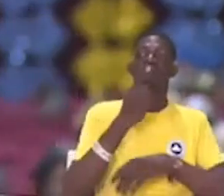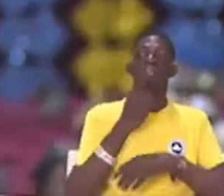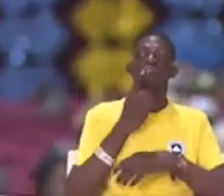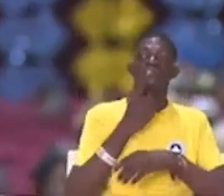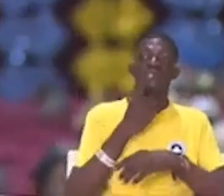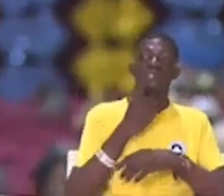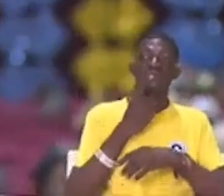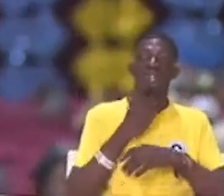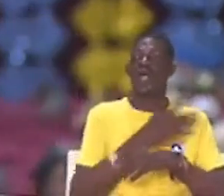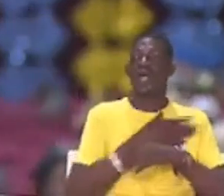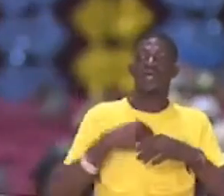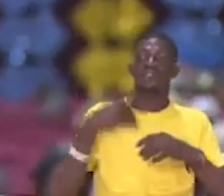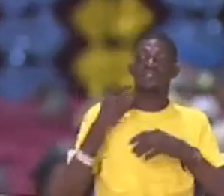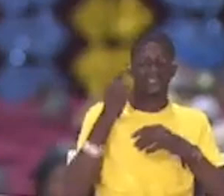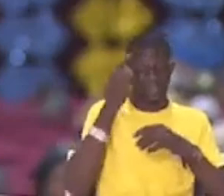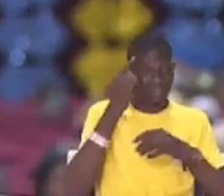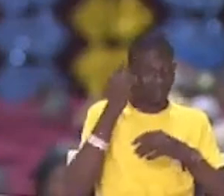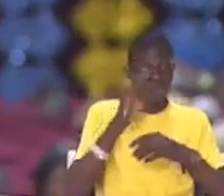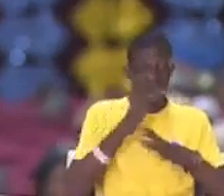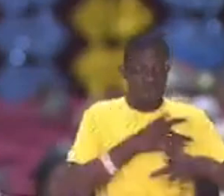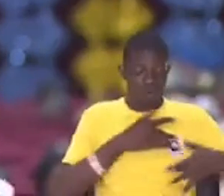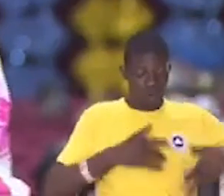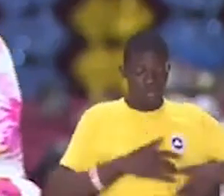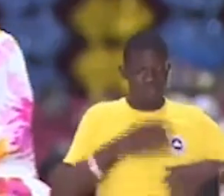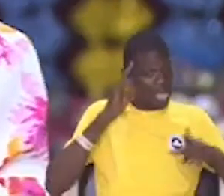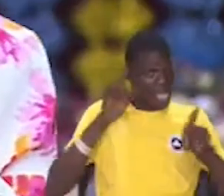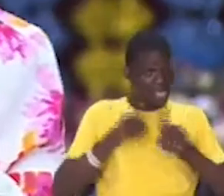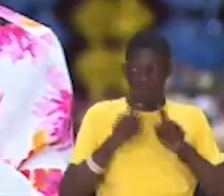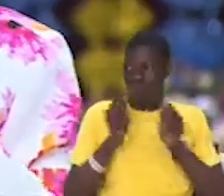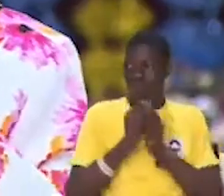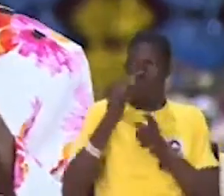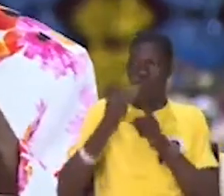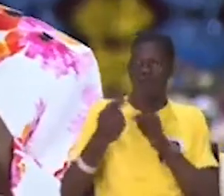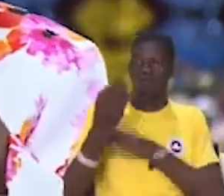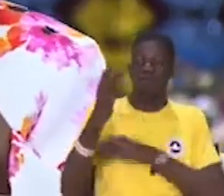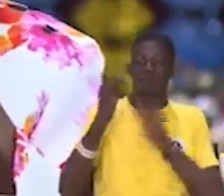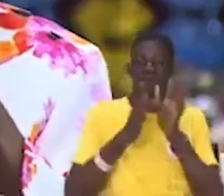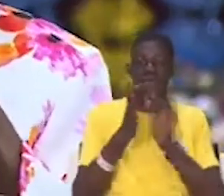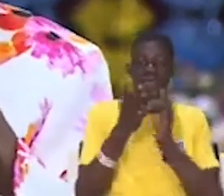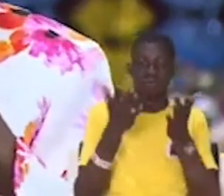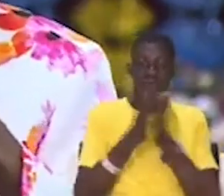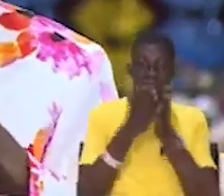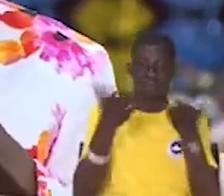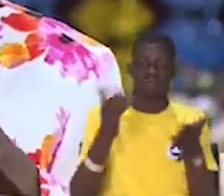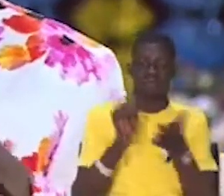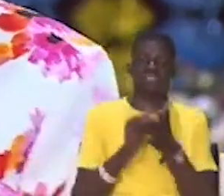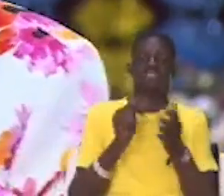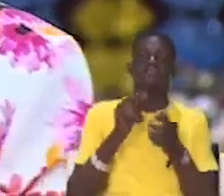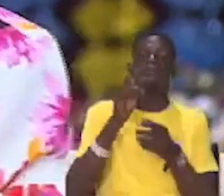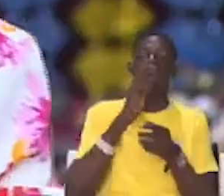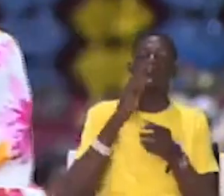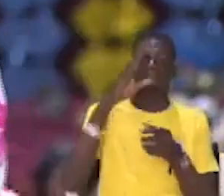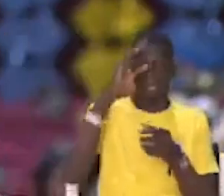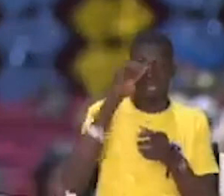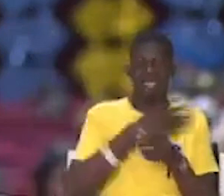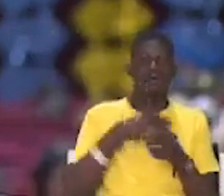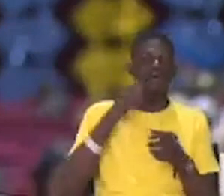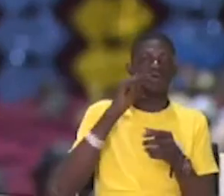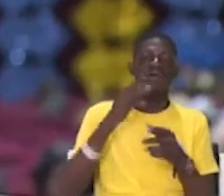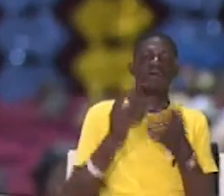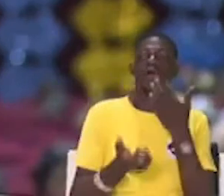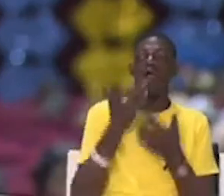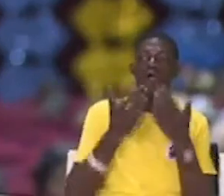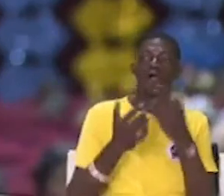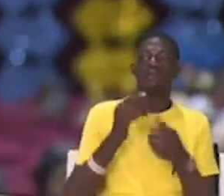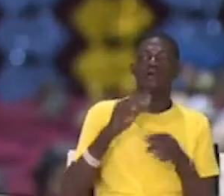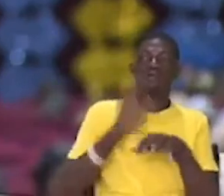mouth and the thoughts of your heart agree with the word of God, that you are a man and a woman set on fire in the name of